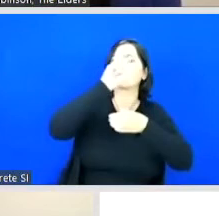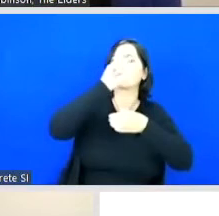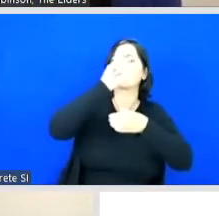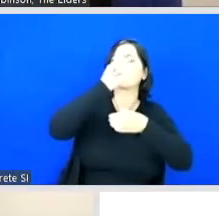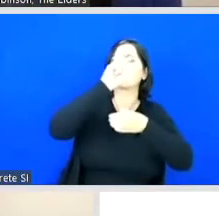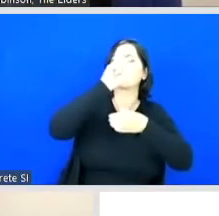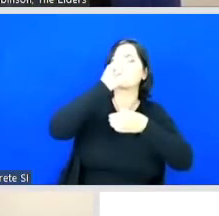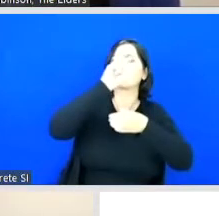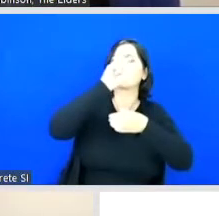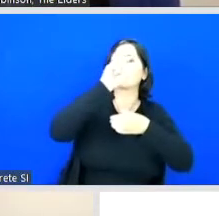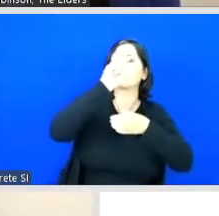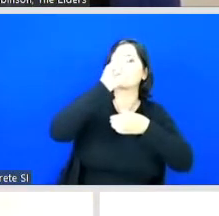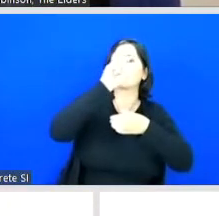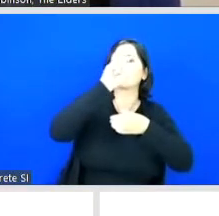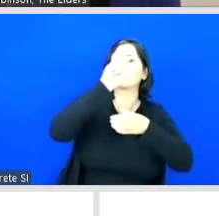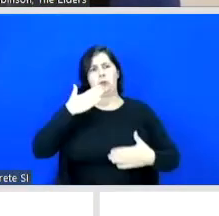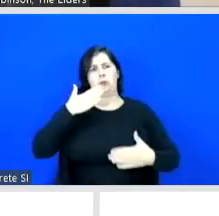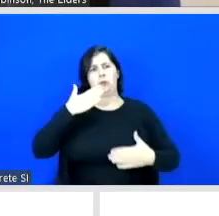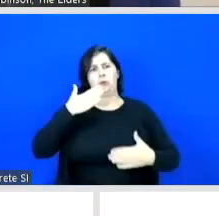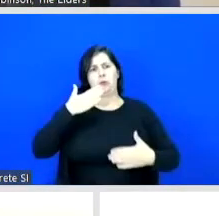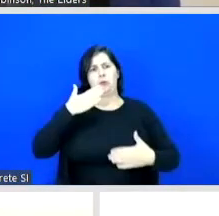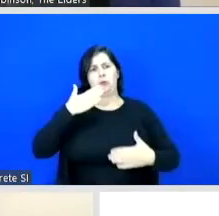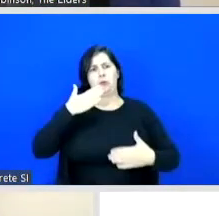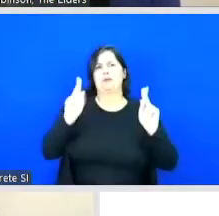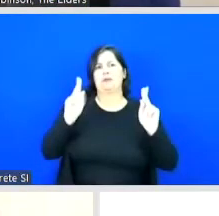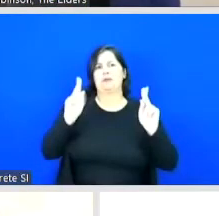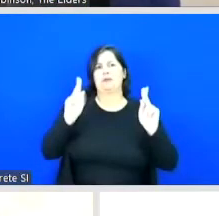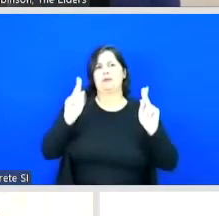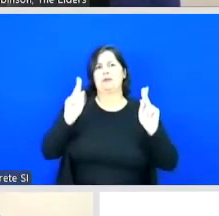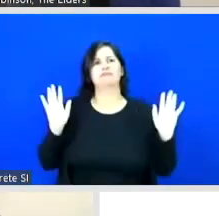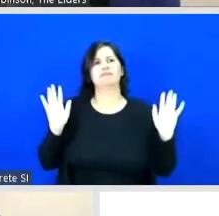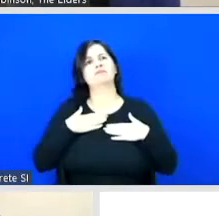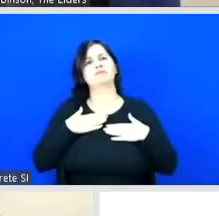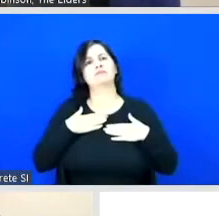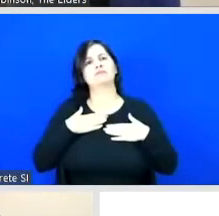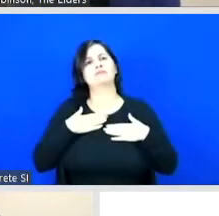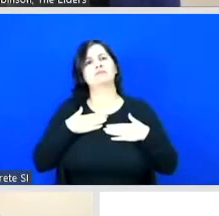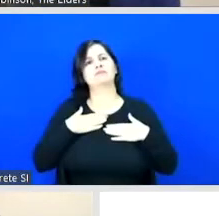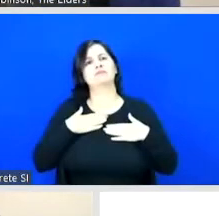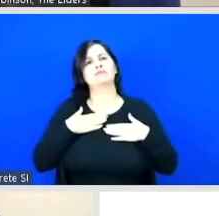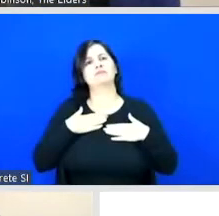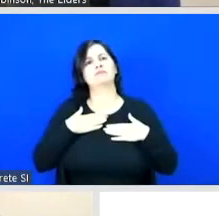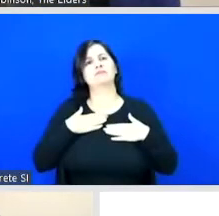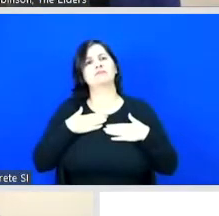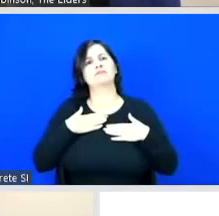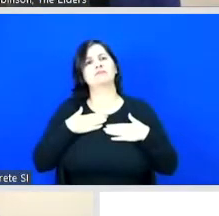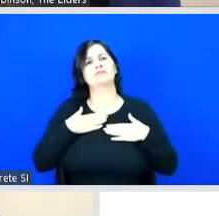Another key area where a lot of funding is taking place, and I know that my daughter is also doing something like